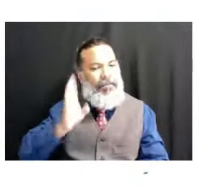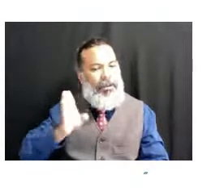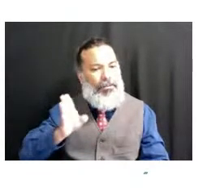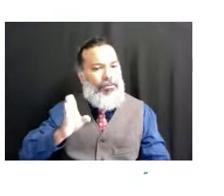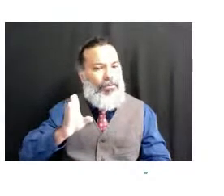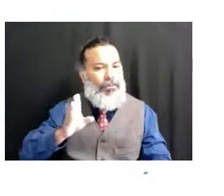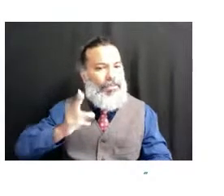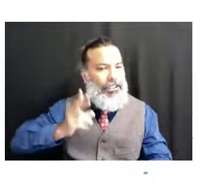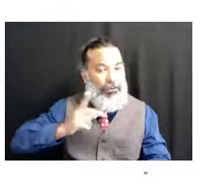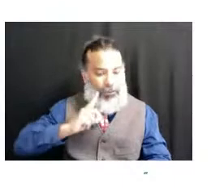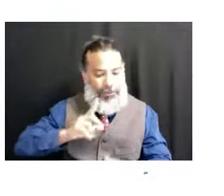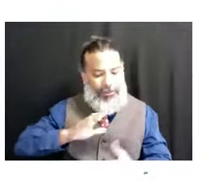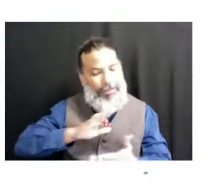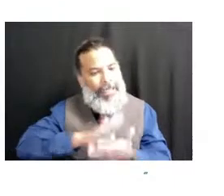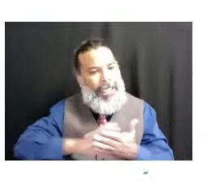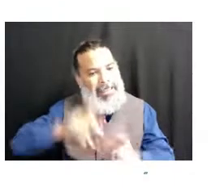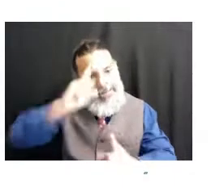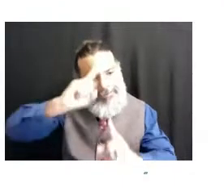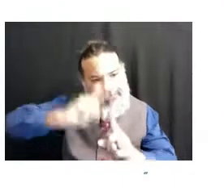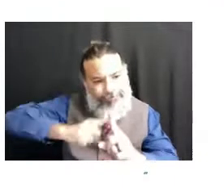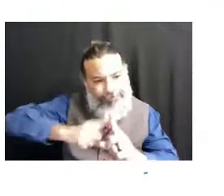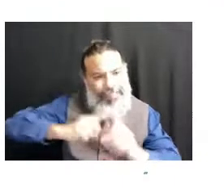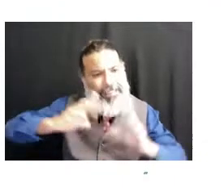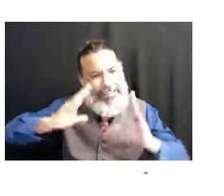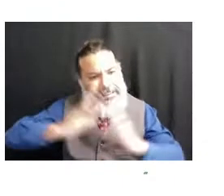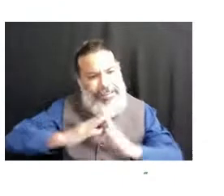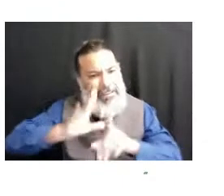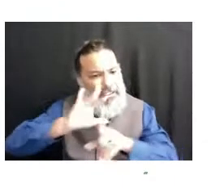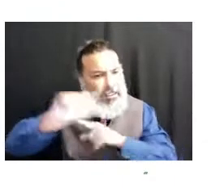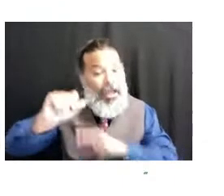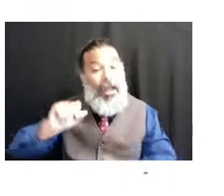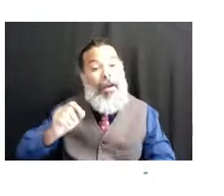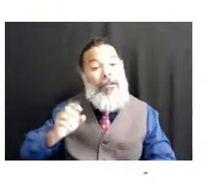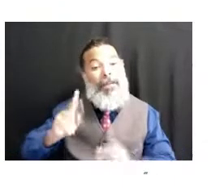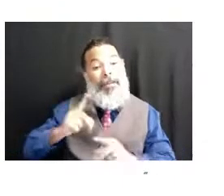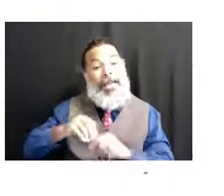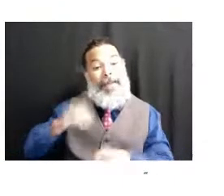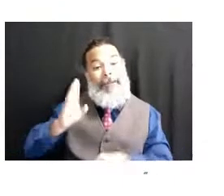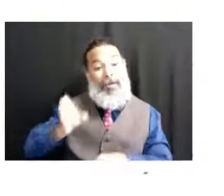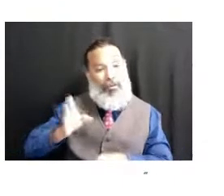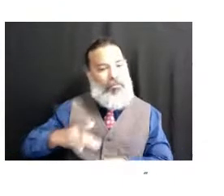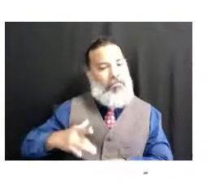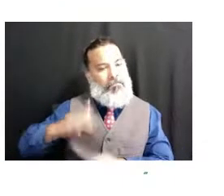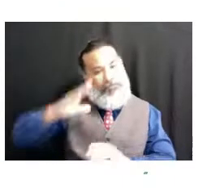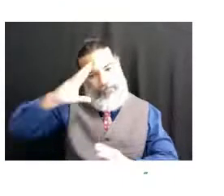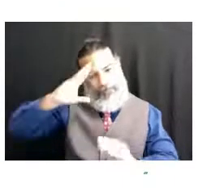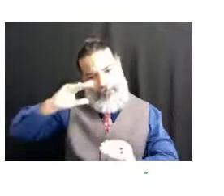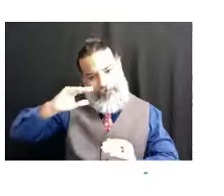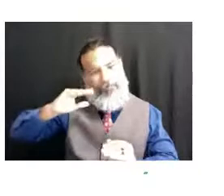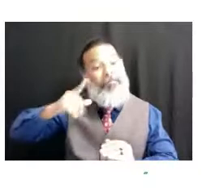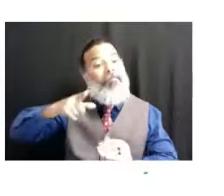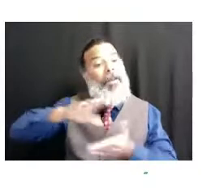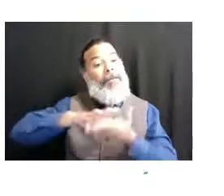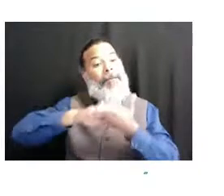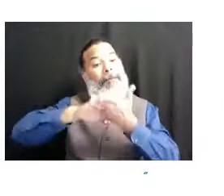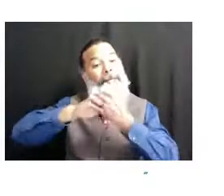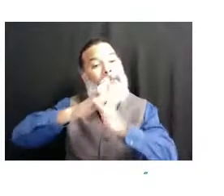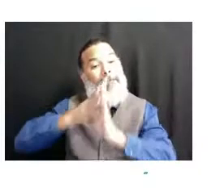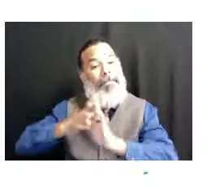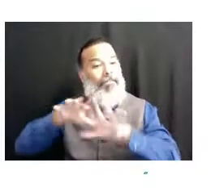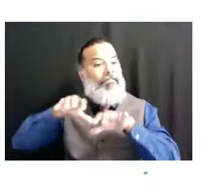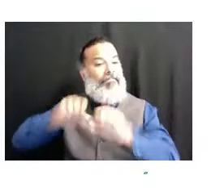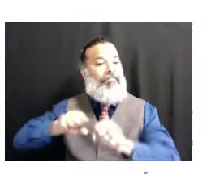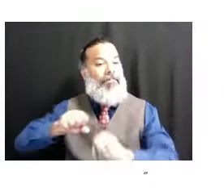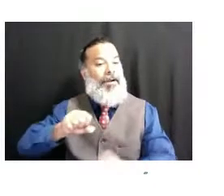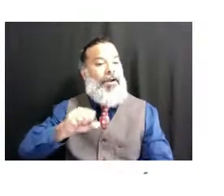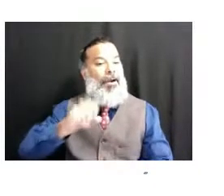optimism about the city's future. Baltimoreans expected that they would eventually overtake